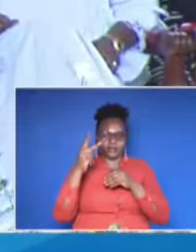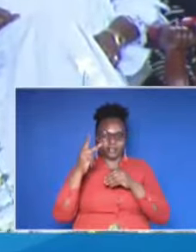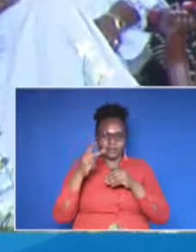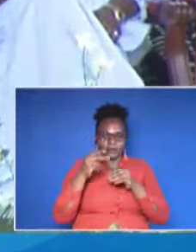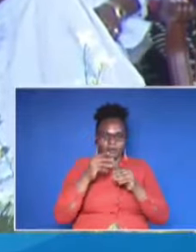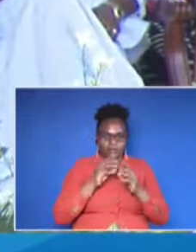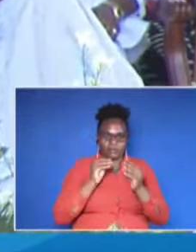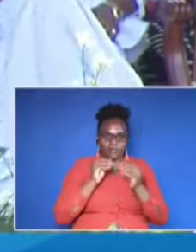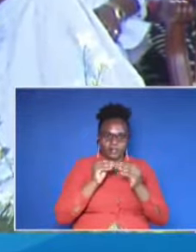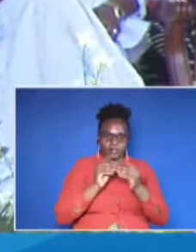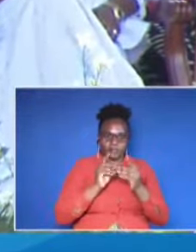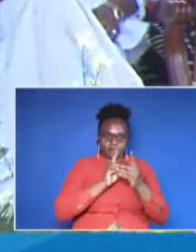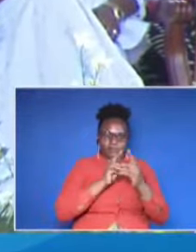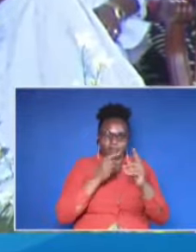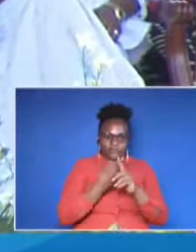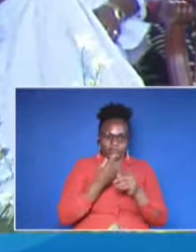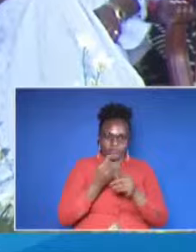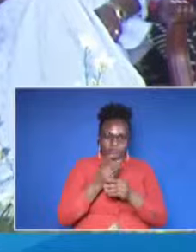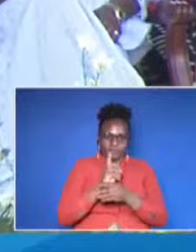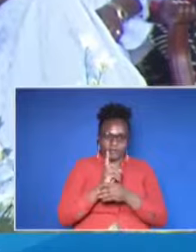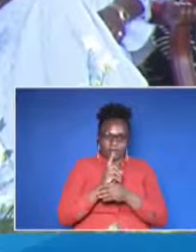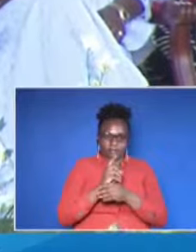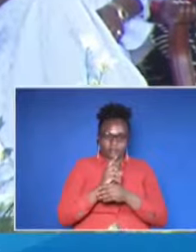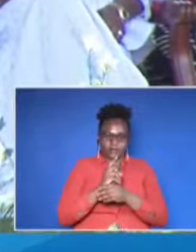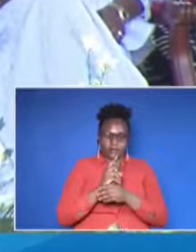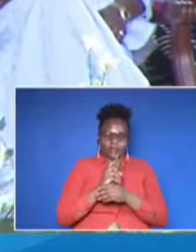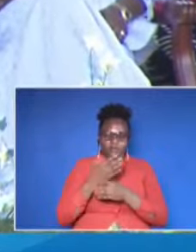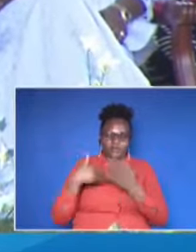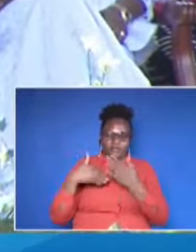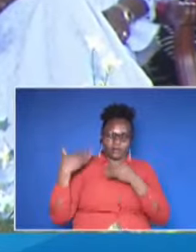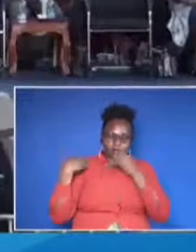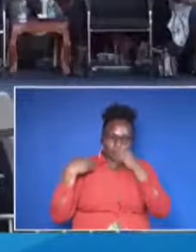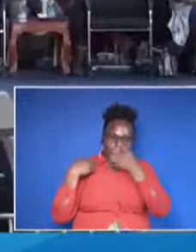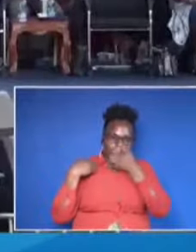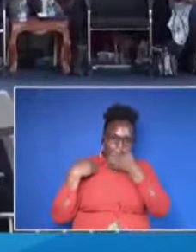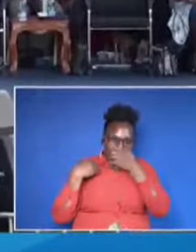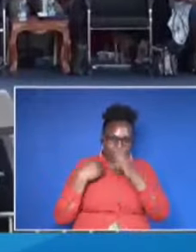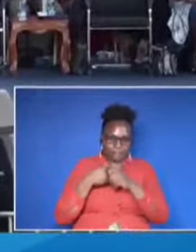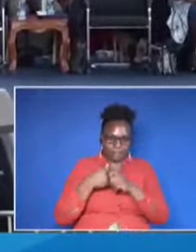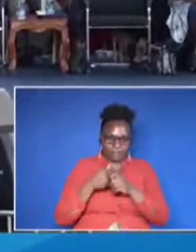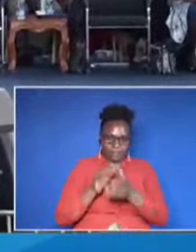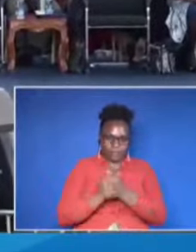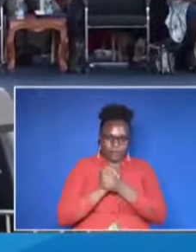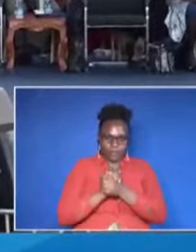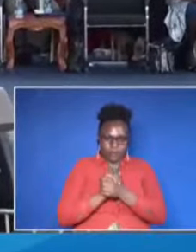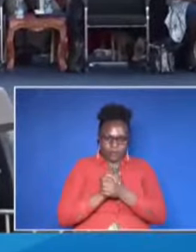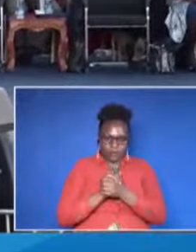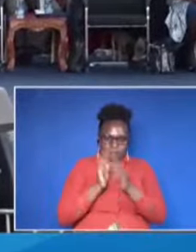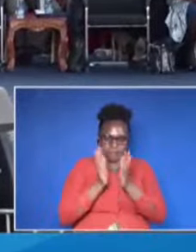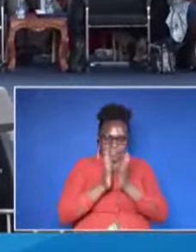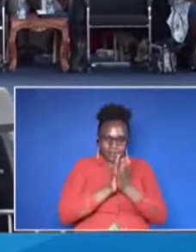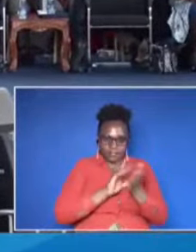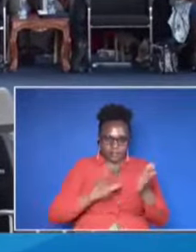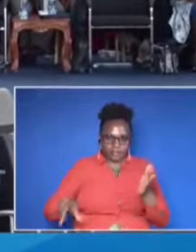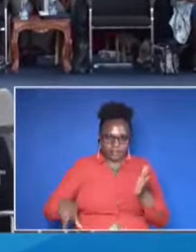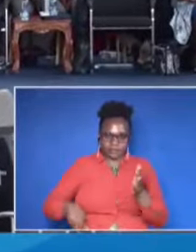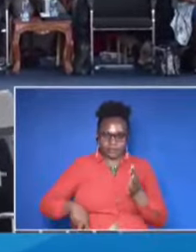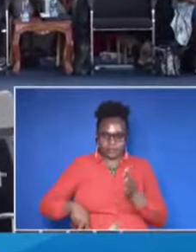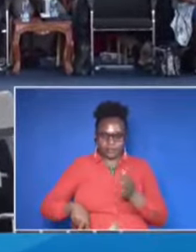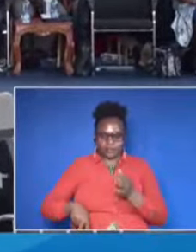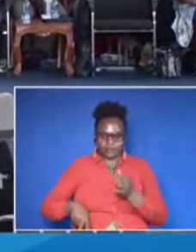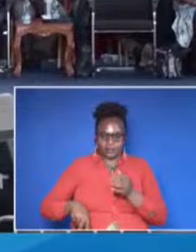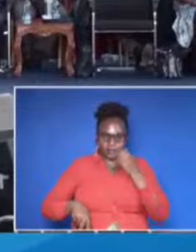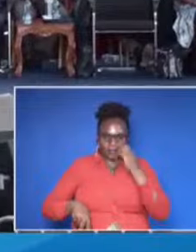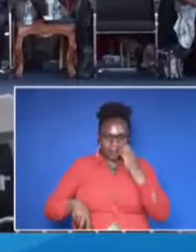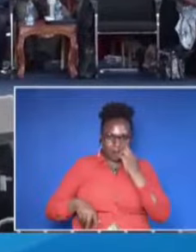K and when I met you your Excellency a few minutes ago I greeted you